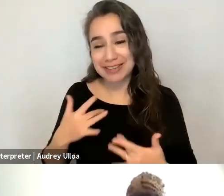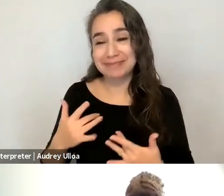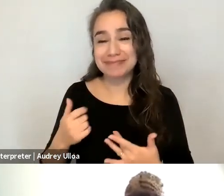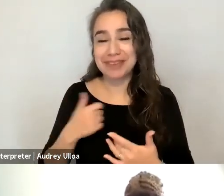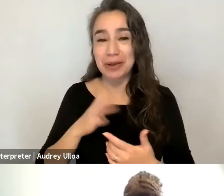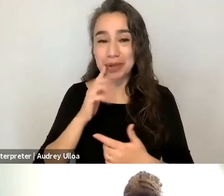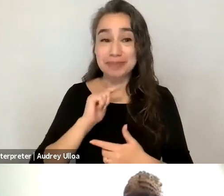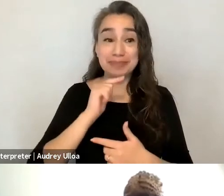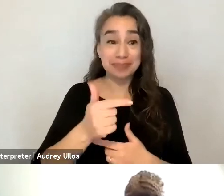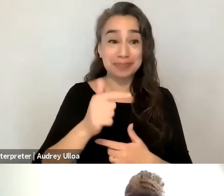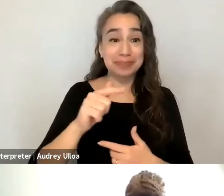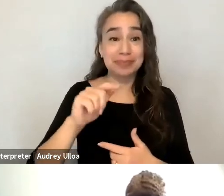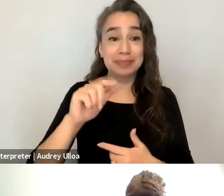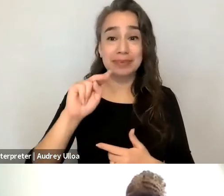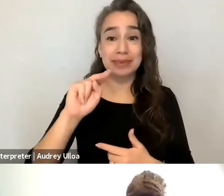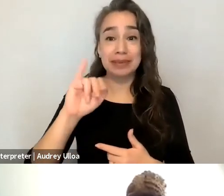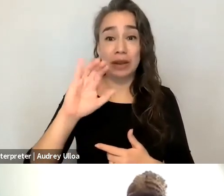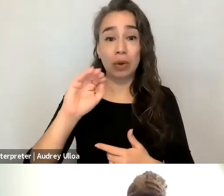turn it over to Nicole.